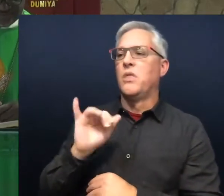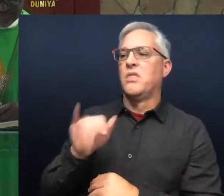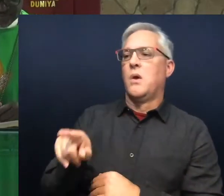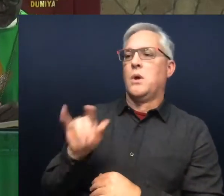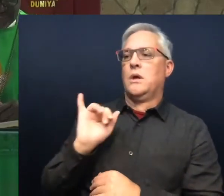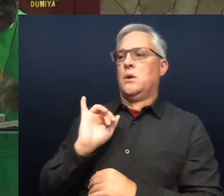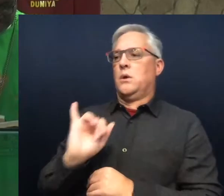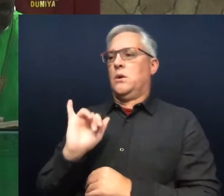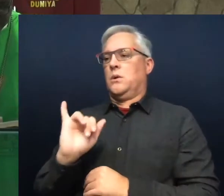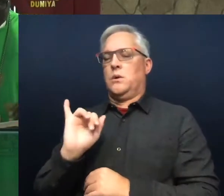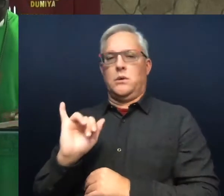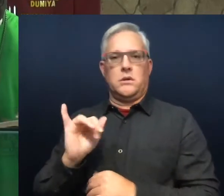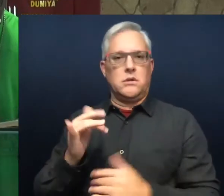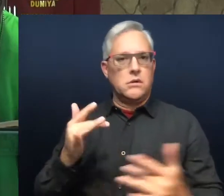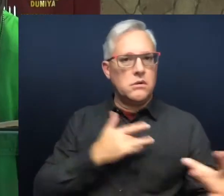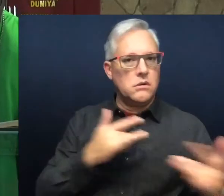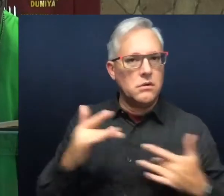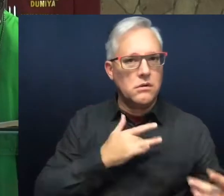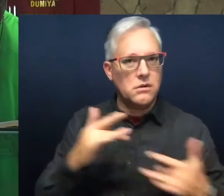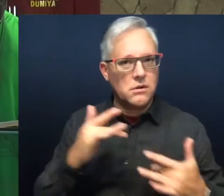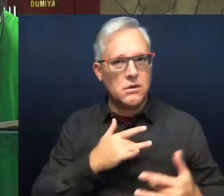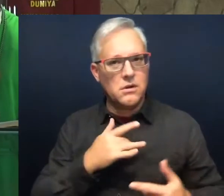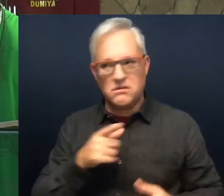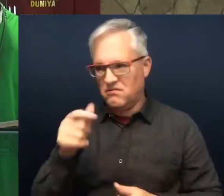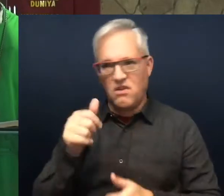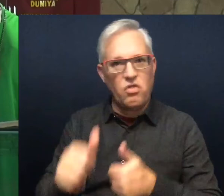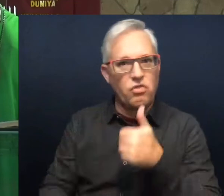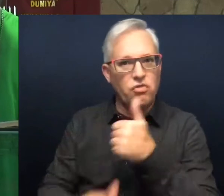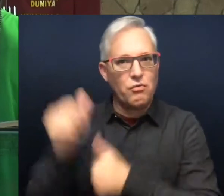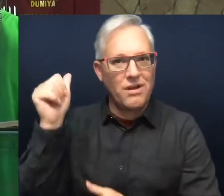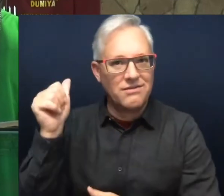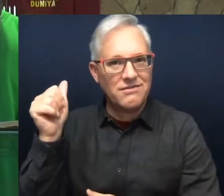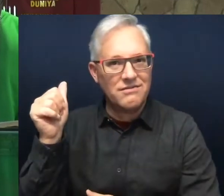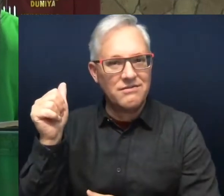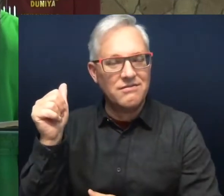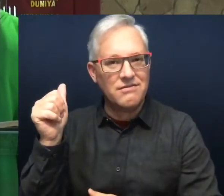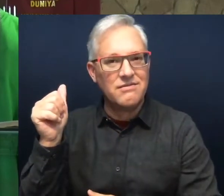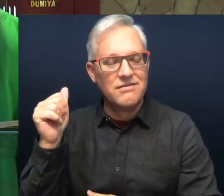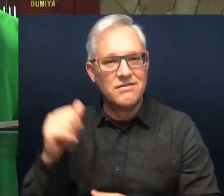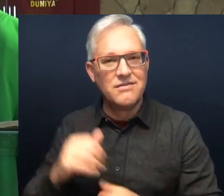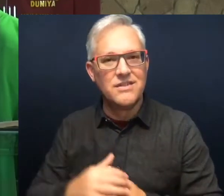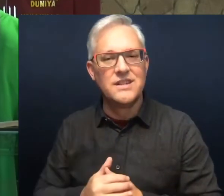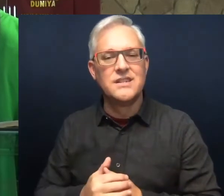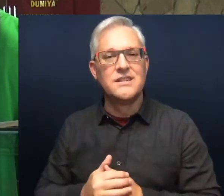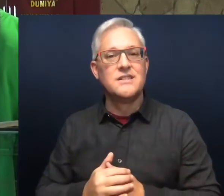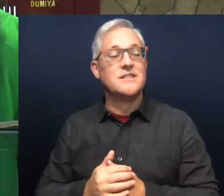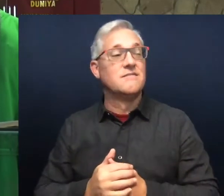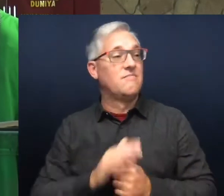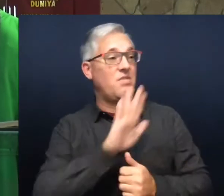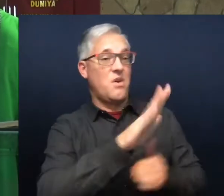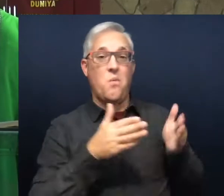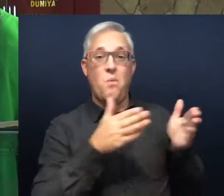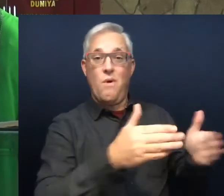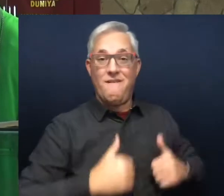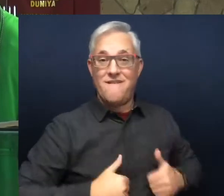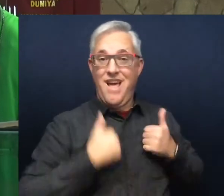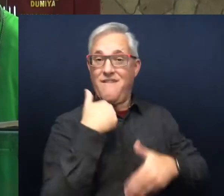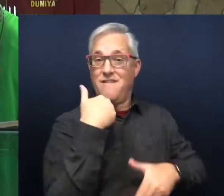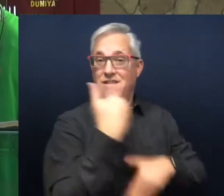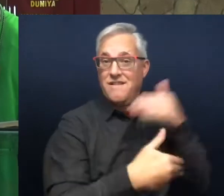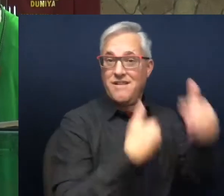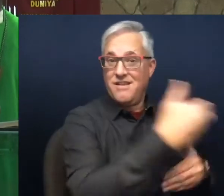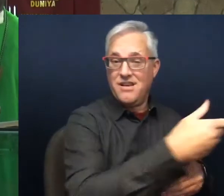because of what they thought he was. They executed him because they saw him as a threat to their way of